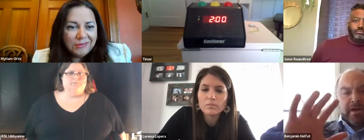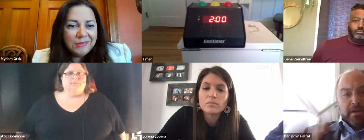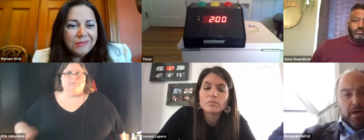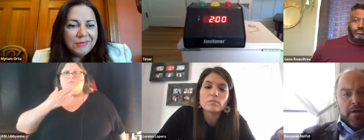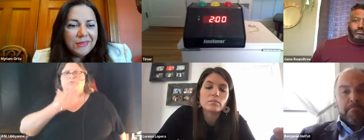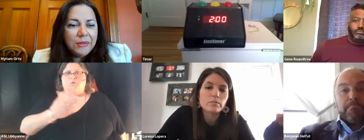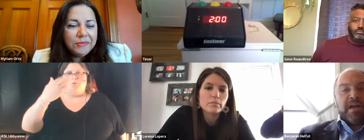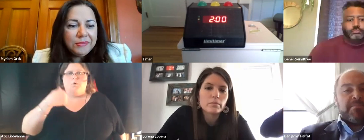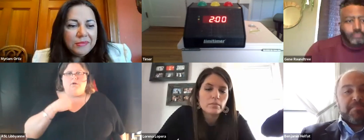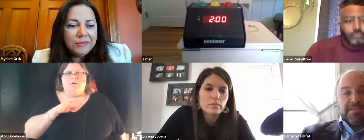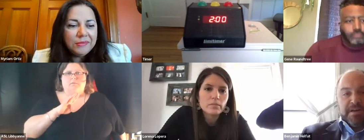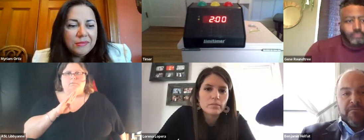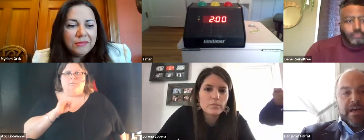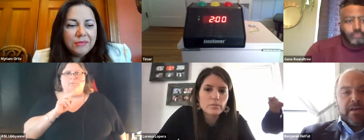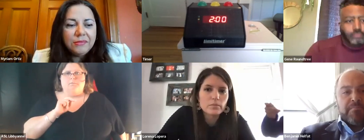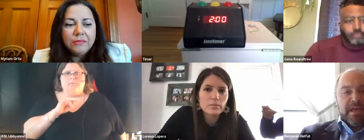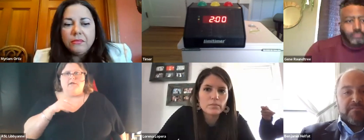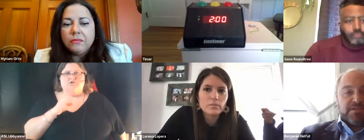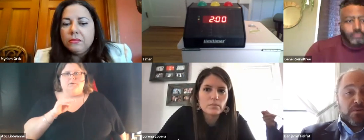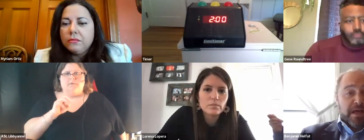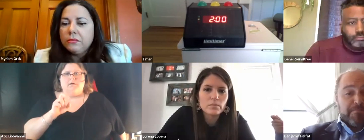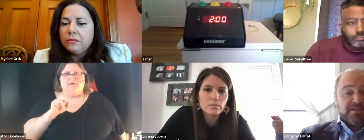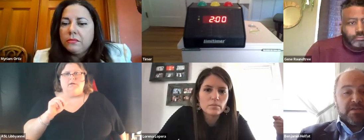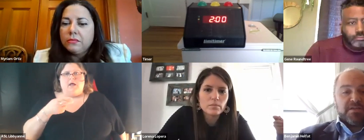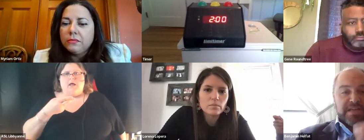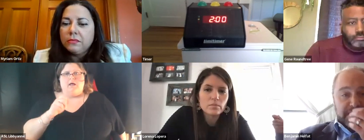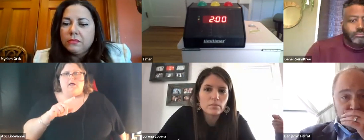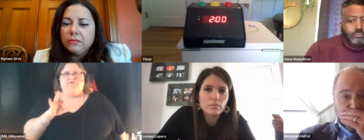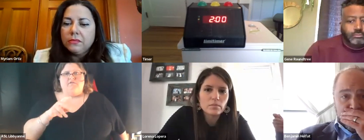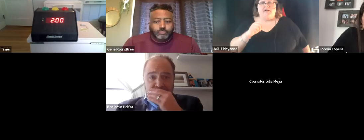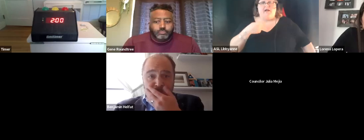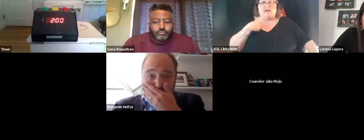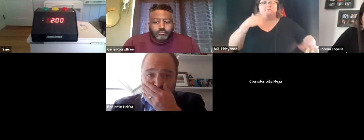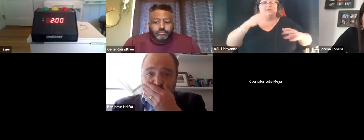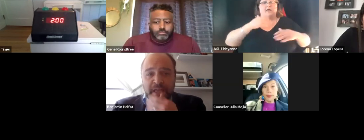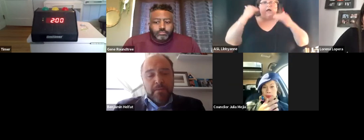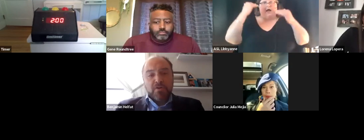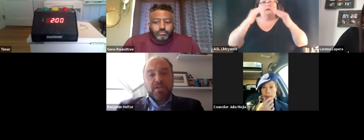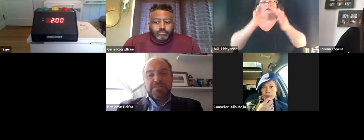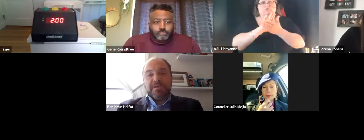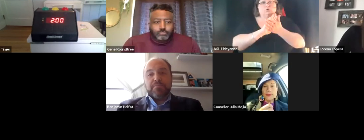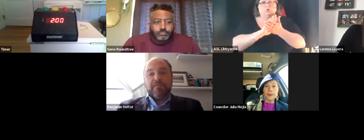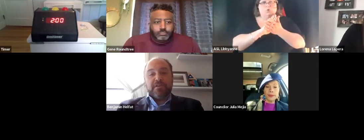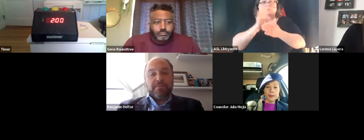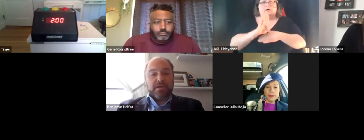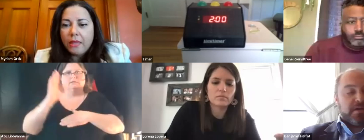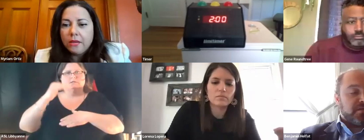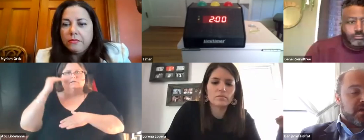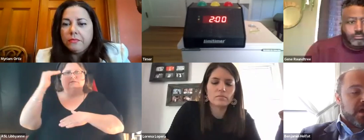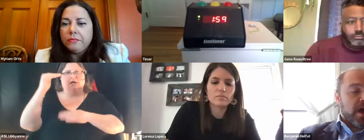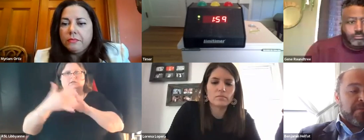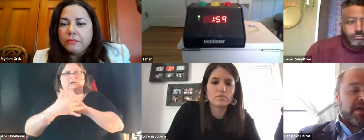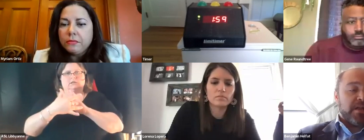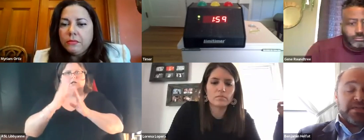Good morning. My name is Benjamin Helfat. I'm the head of school at Boston Adult Technical Academy. And I'm only going to speak briefly